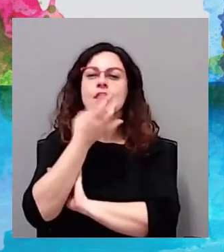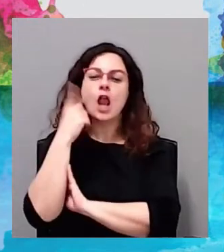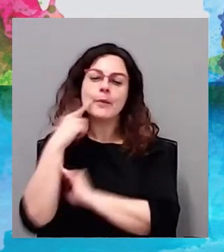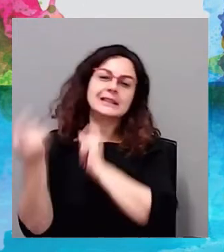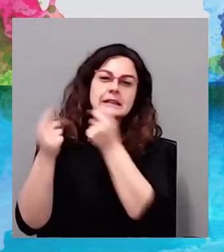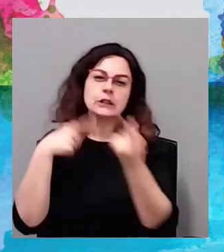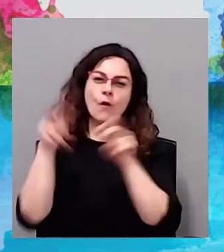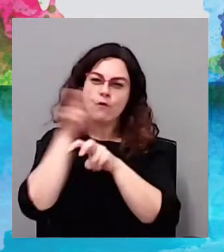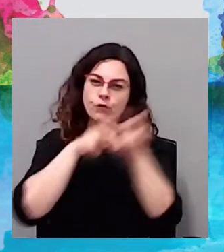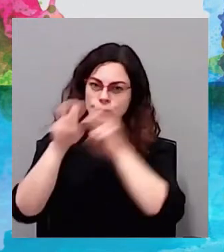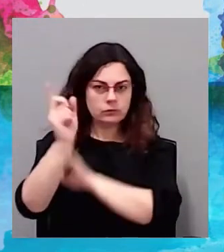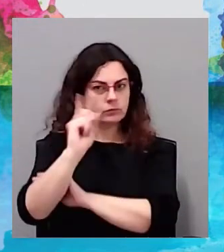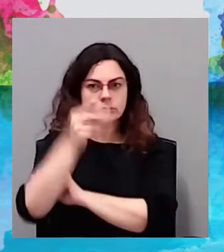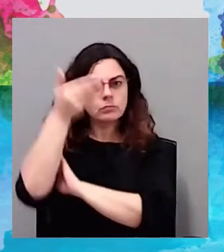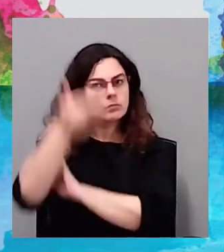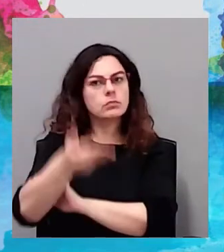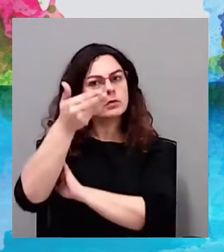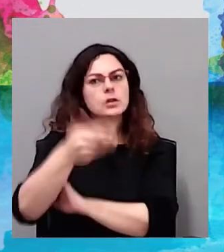It's very important